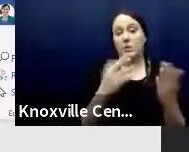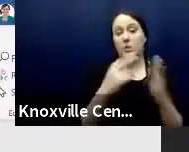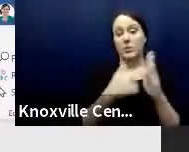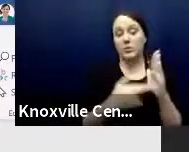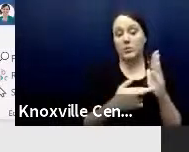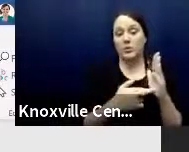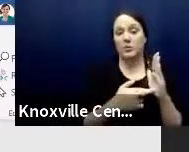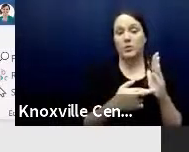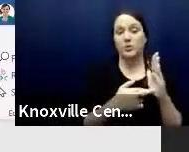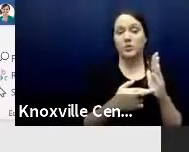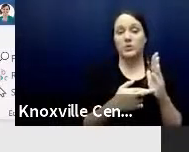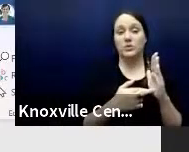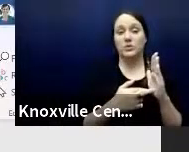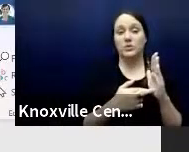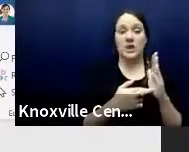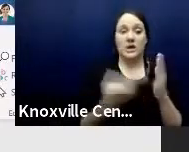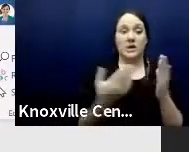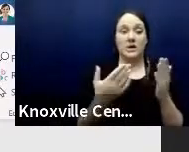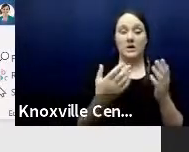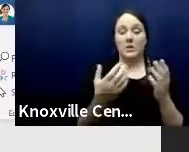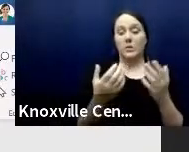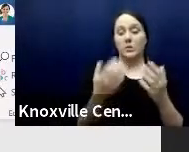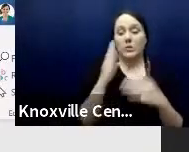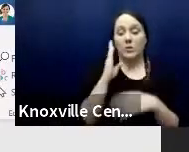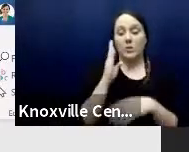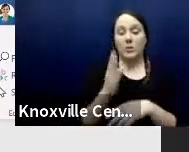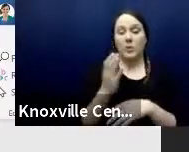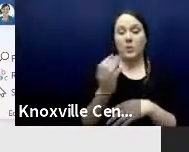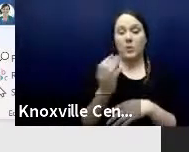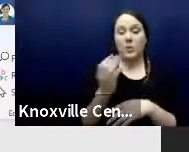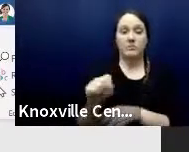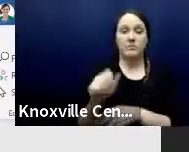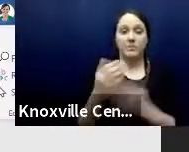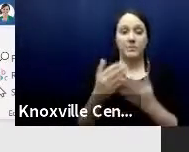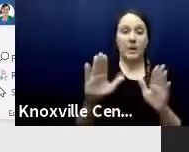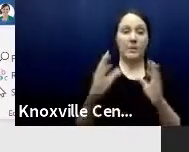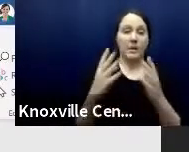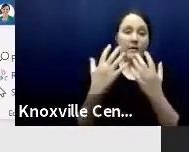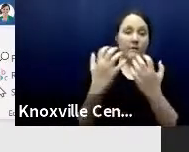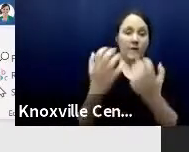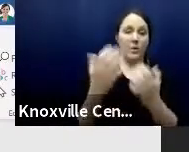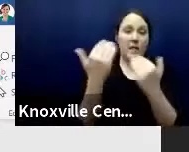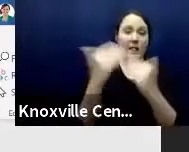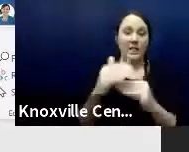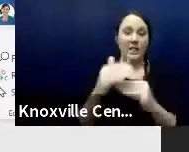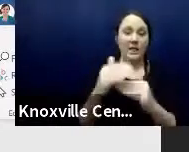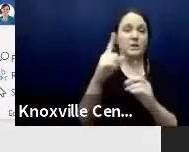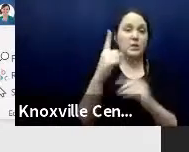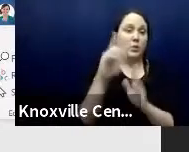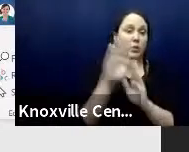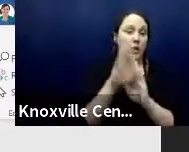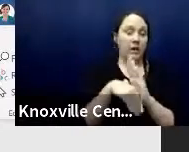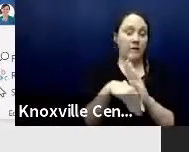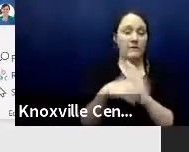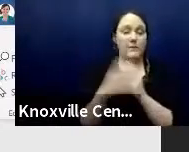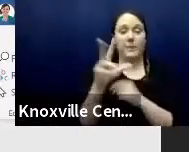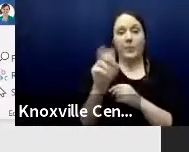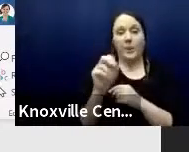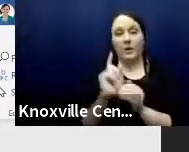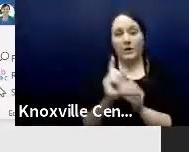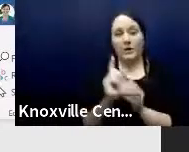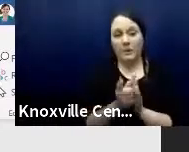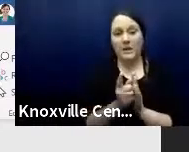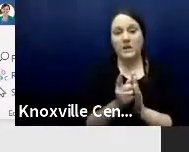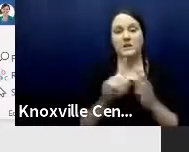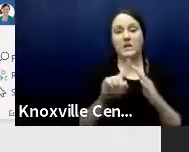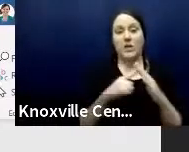rules truncate the public forum to 1/2 hour at the beginning of the meeting, it's apparent